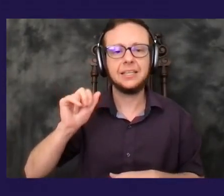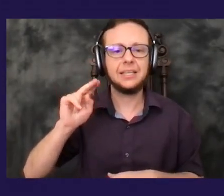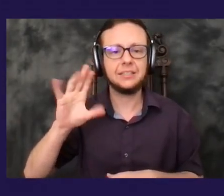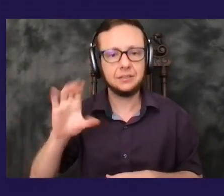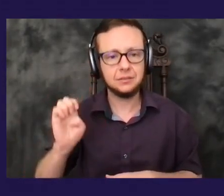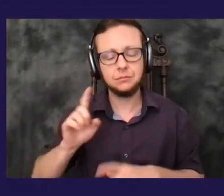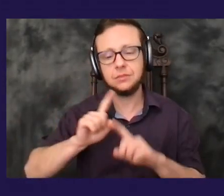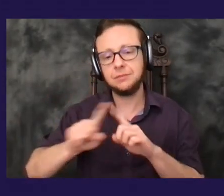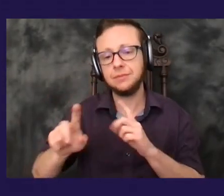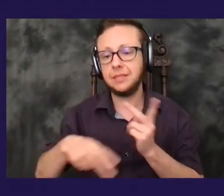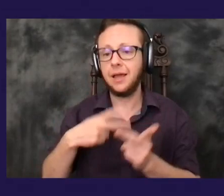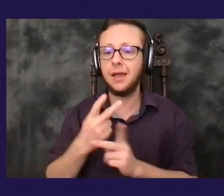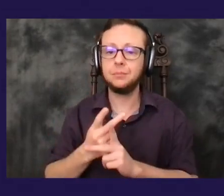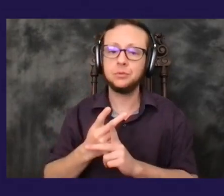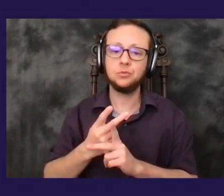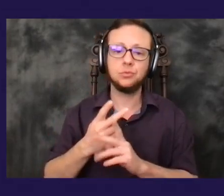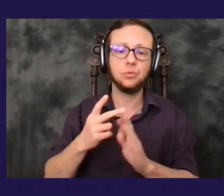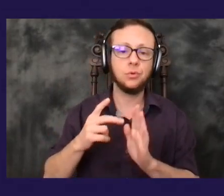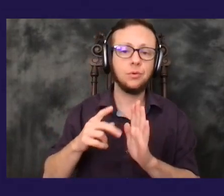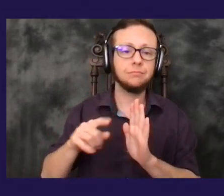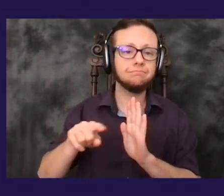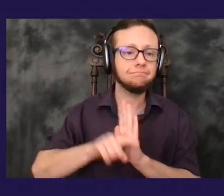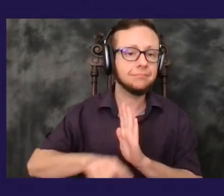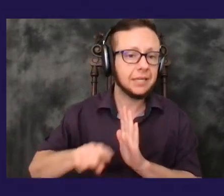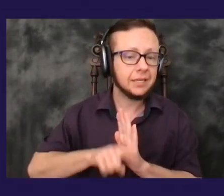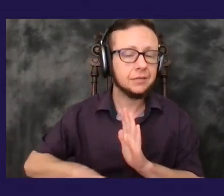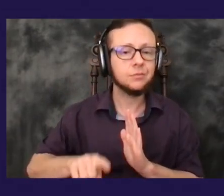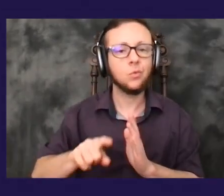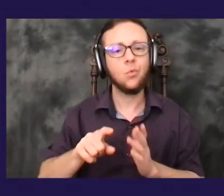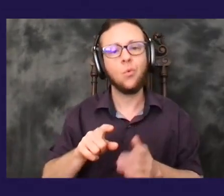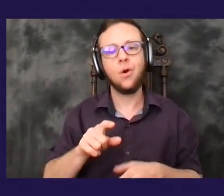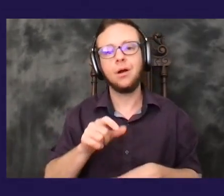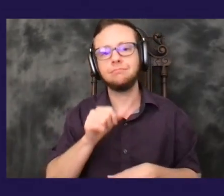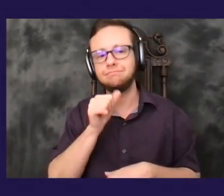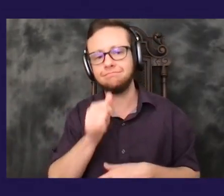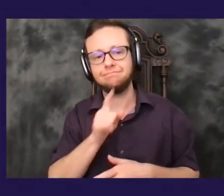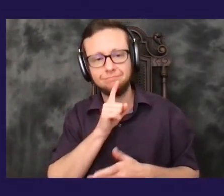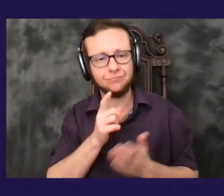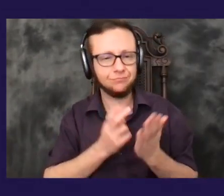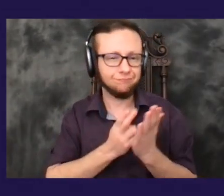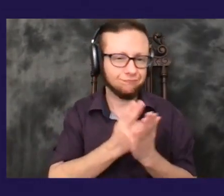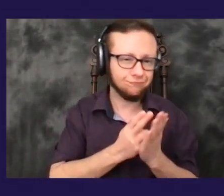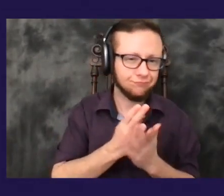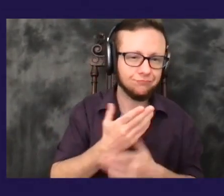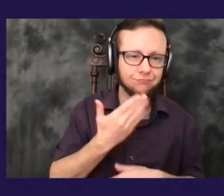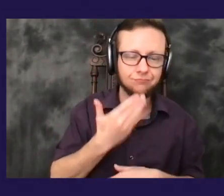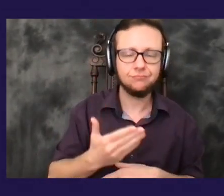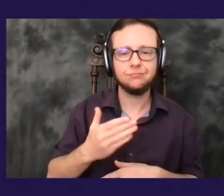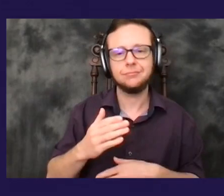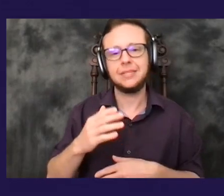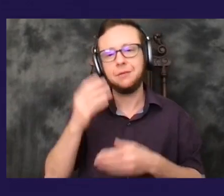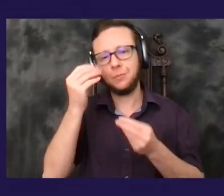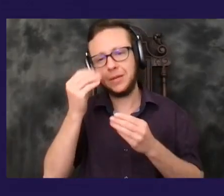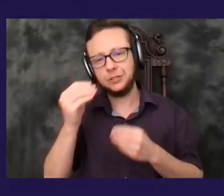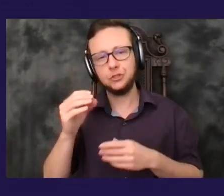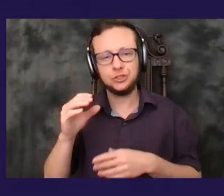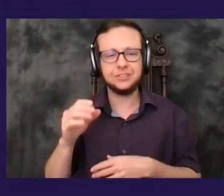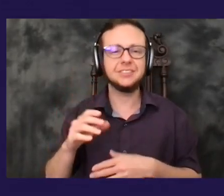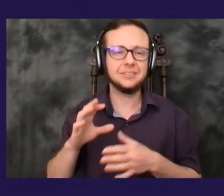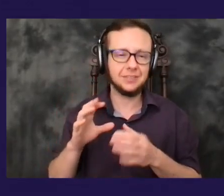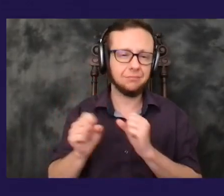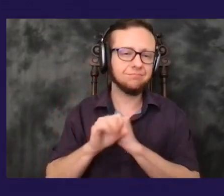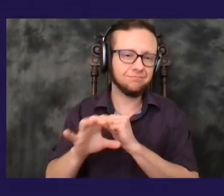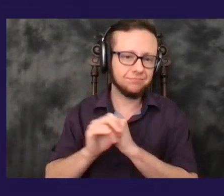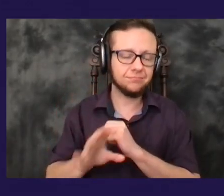negative or low fidelity information campaigns, which I've also heard some people talk about today, what